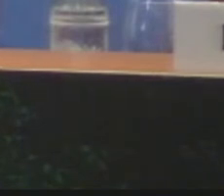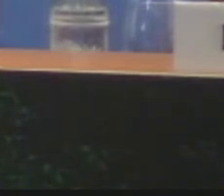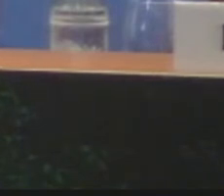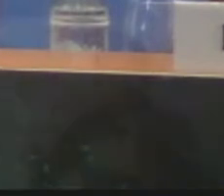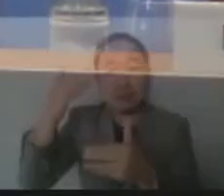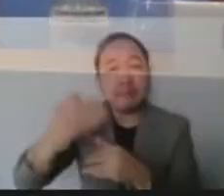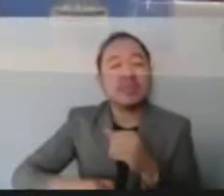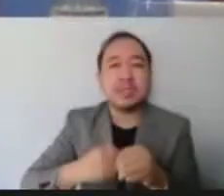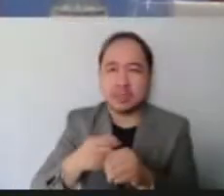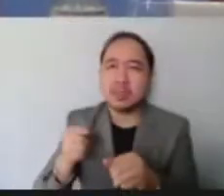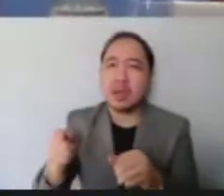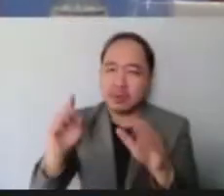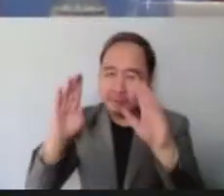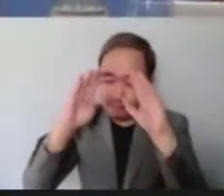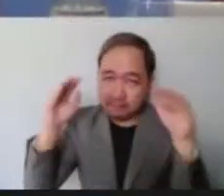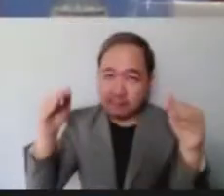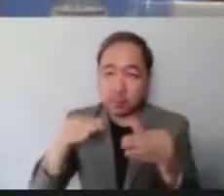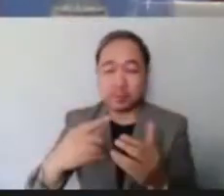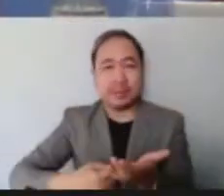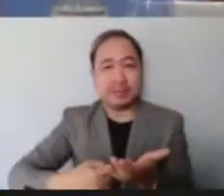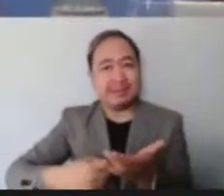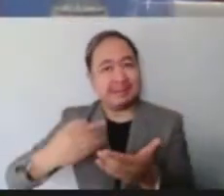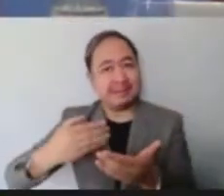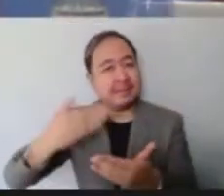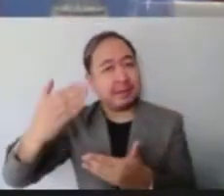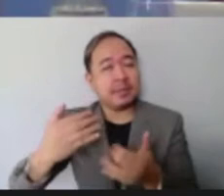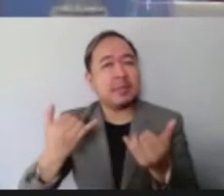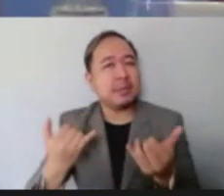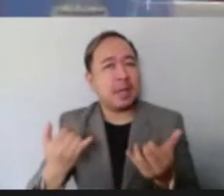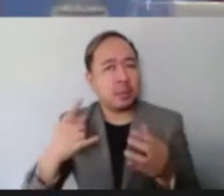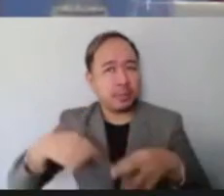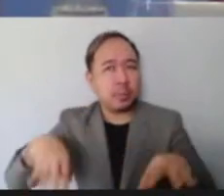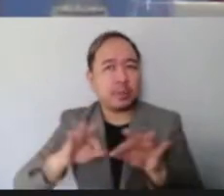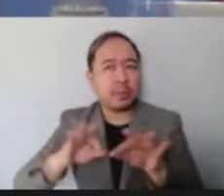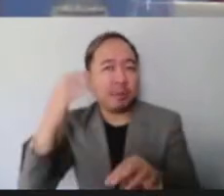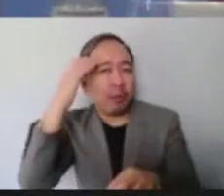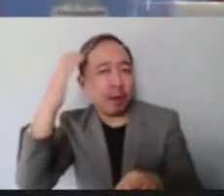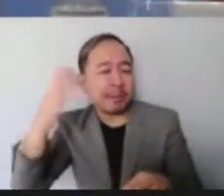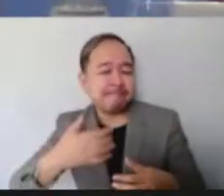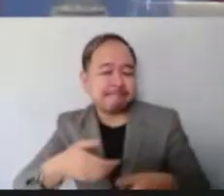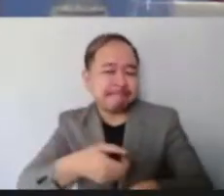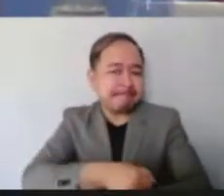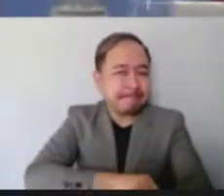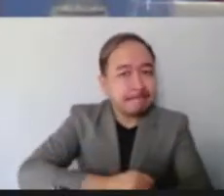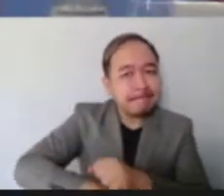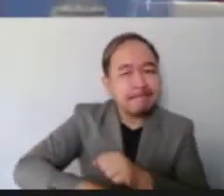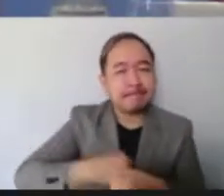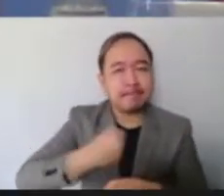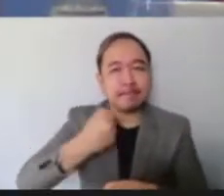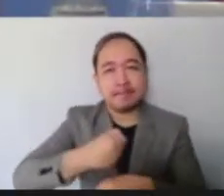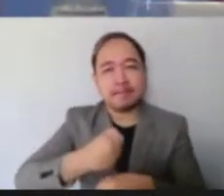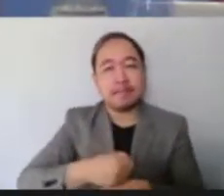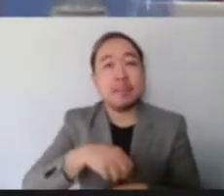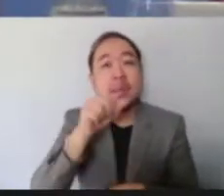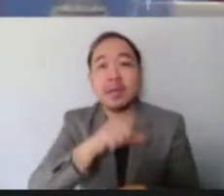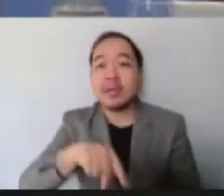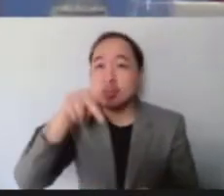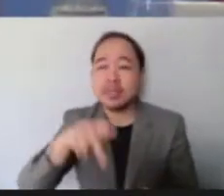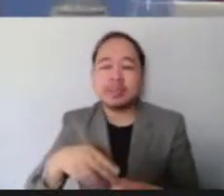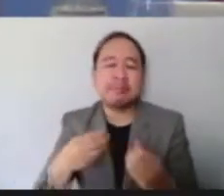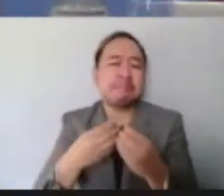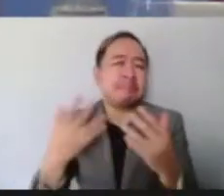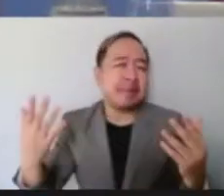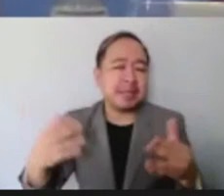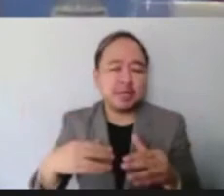subject that will be discussed all we need now is the political will to act Asia in the Pacific has immense opportunities to invest in solutions